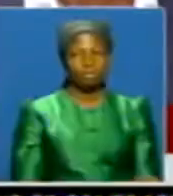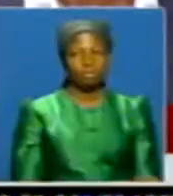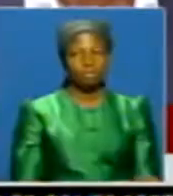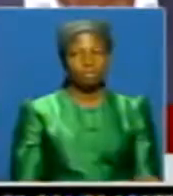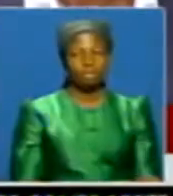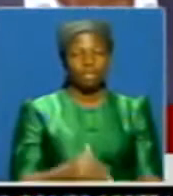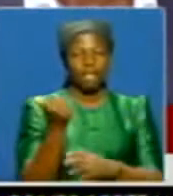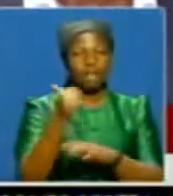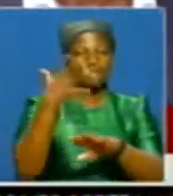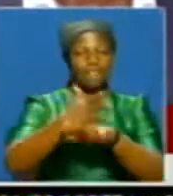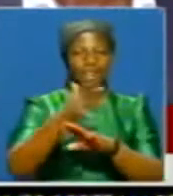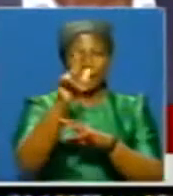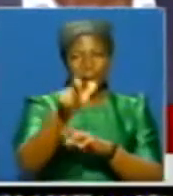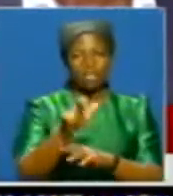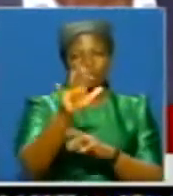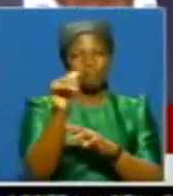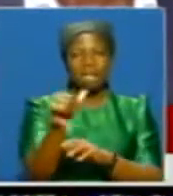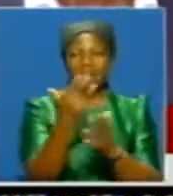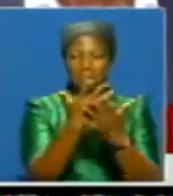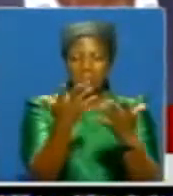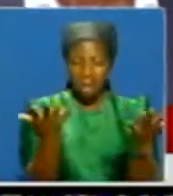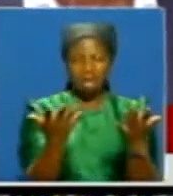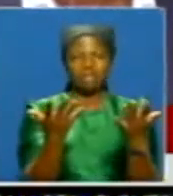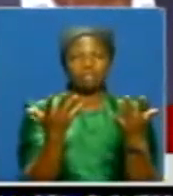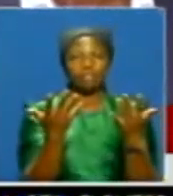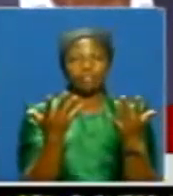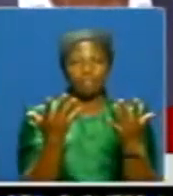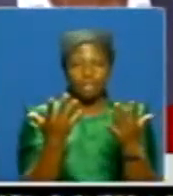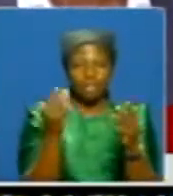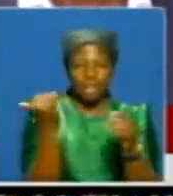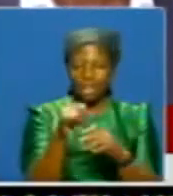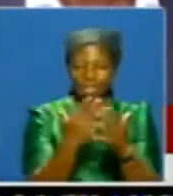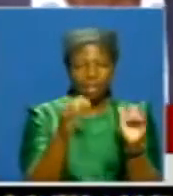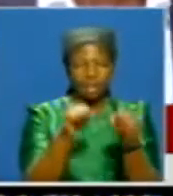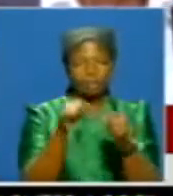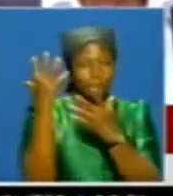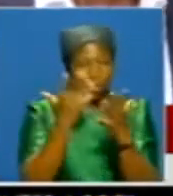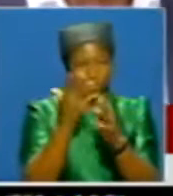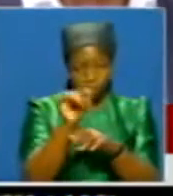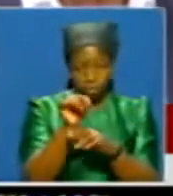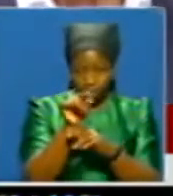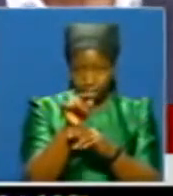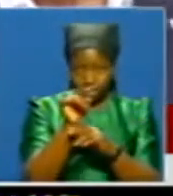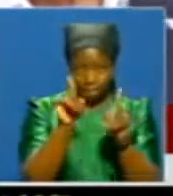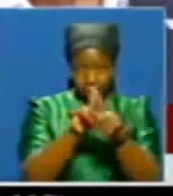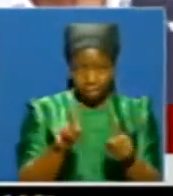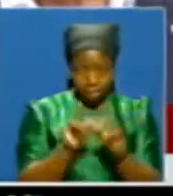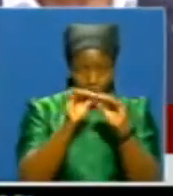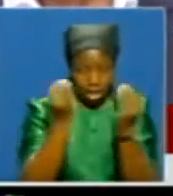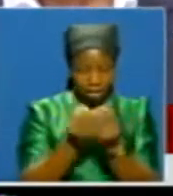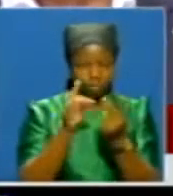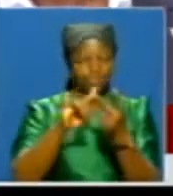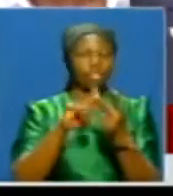their cousins and the nepotism will be highly brought about by that. So as organizations and as unions and